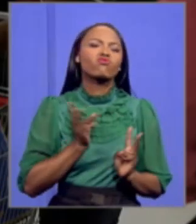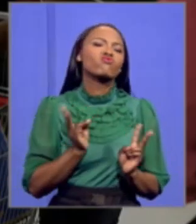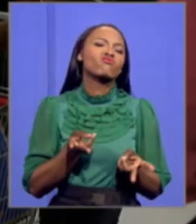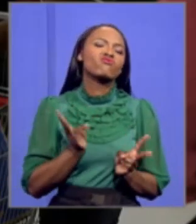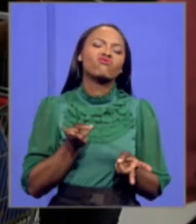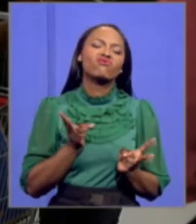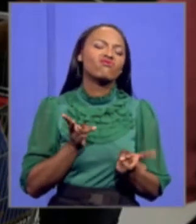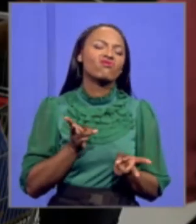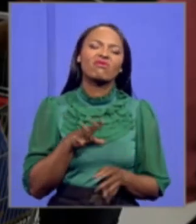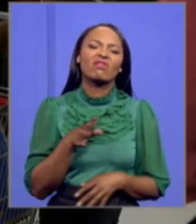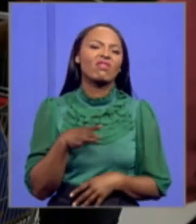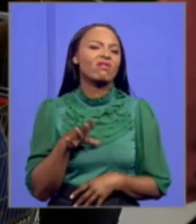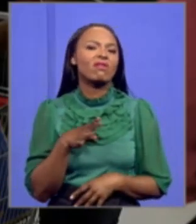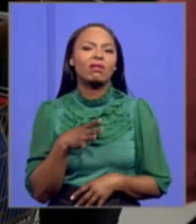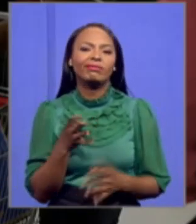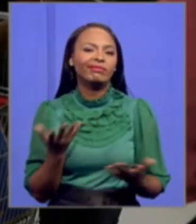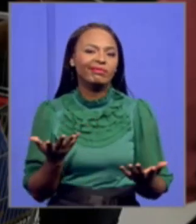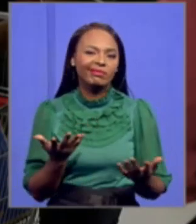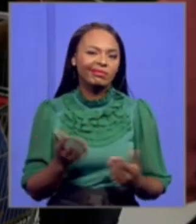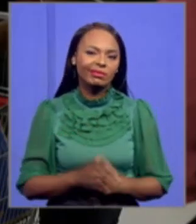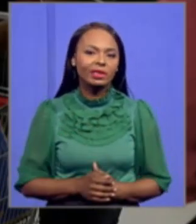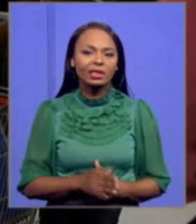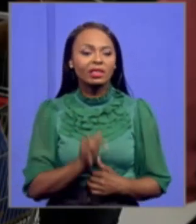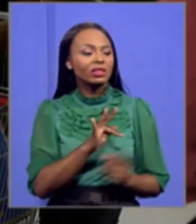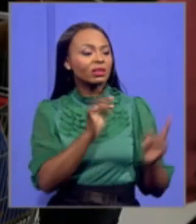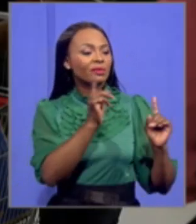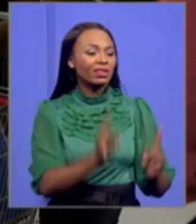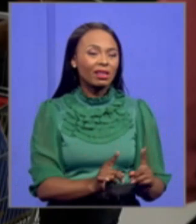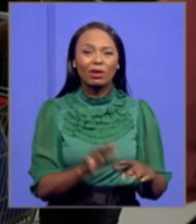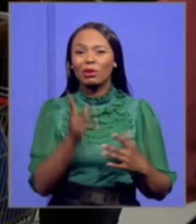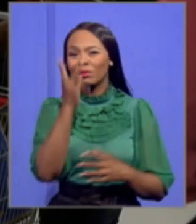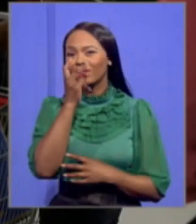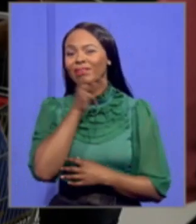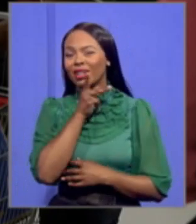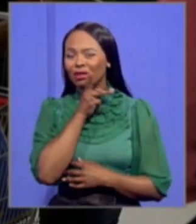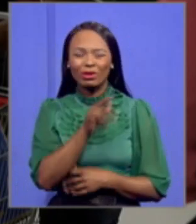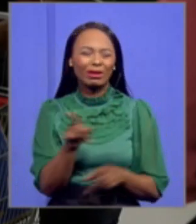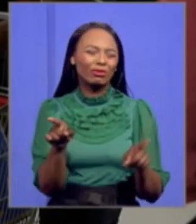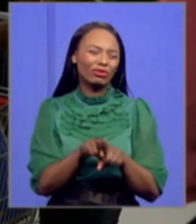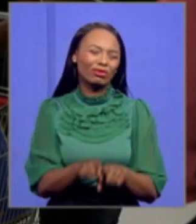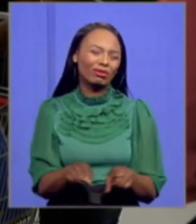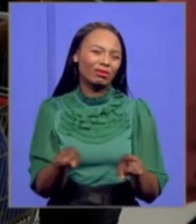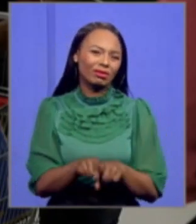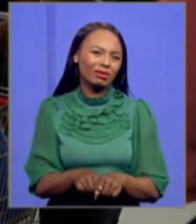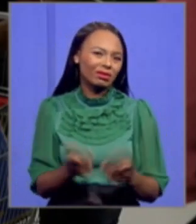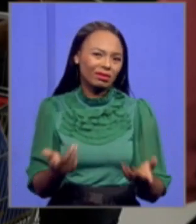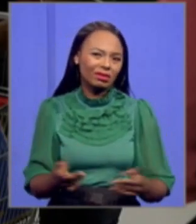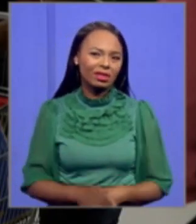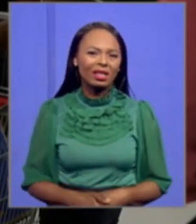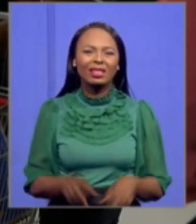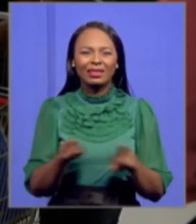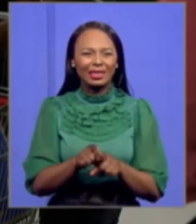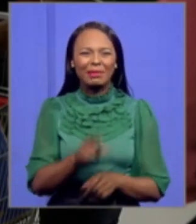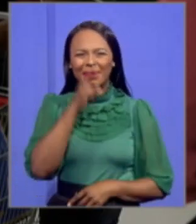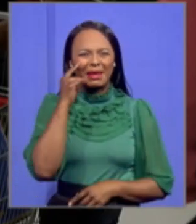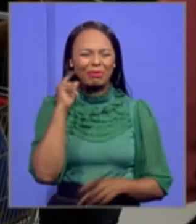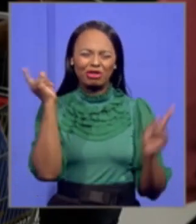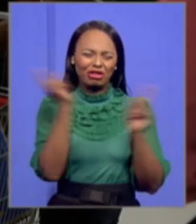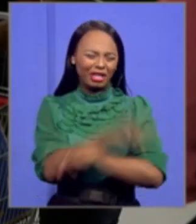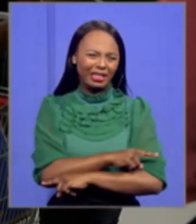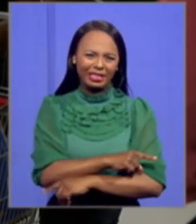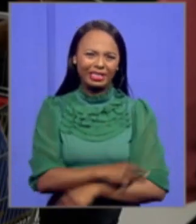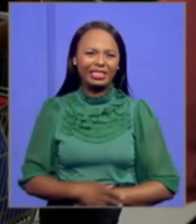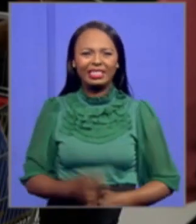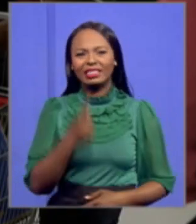nako fela o entse special. Ho ntse e tshwanela fela ka nnete. Ebile ya ka nna se ka ba ka tshentjha le lebitso lena Black Friday ba e